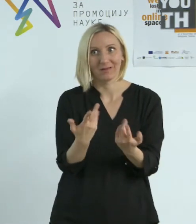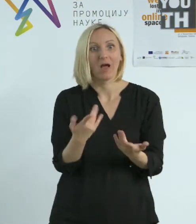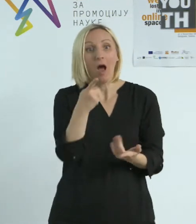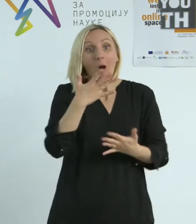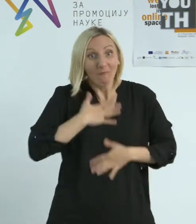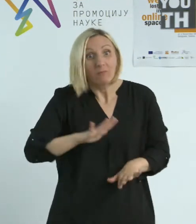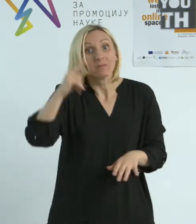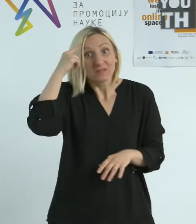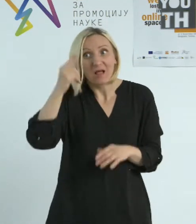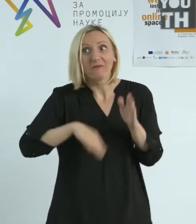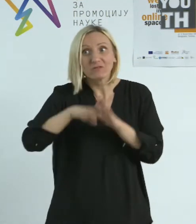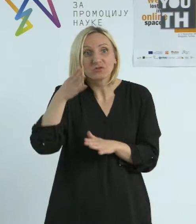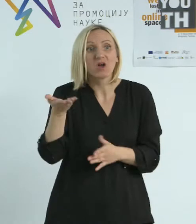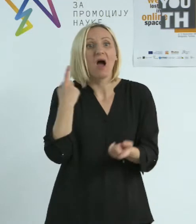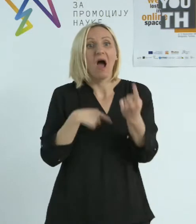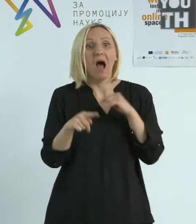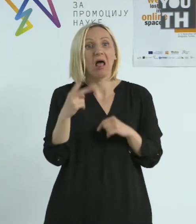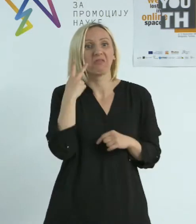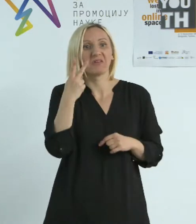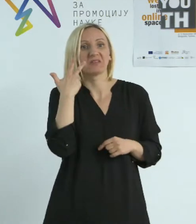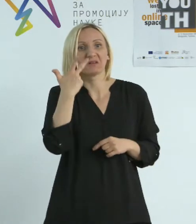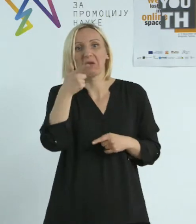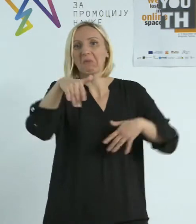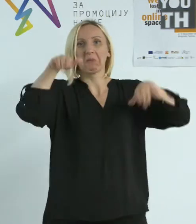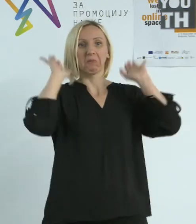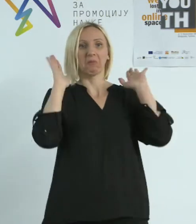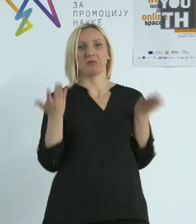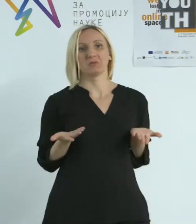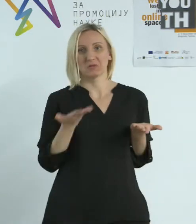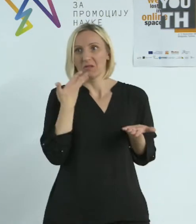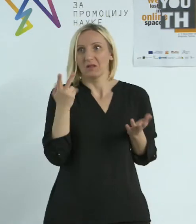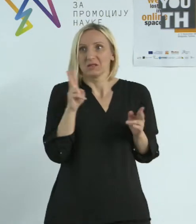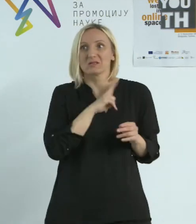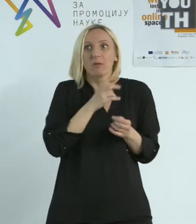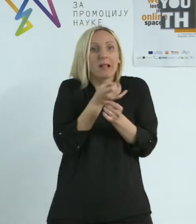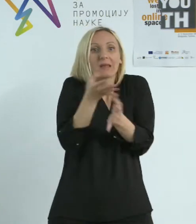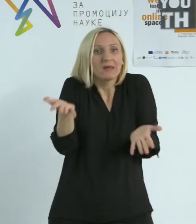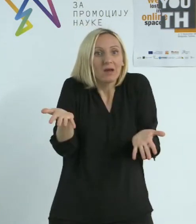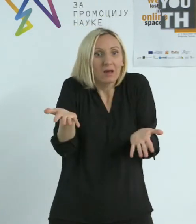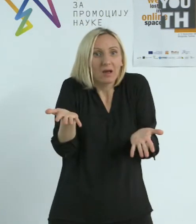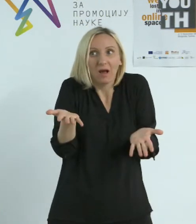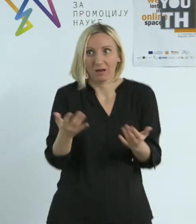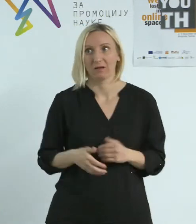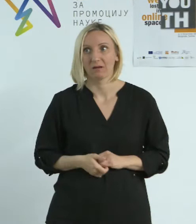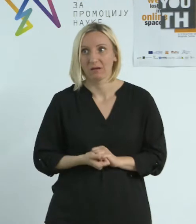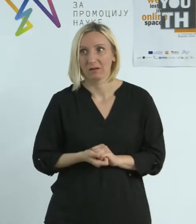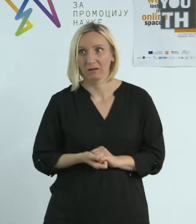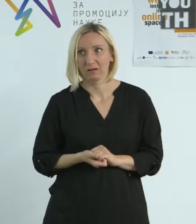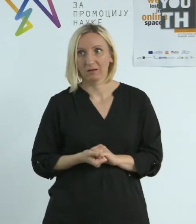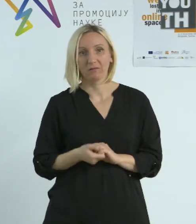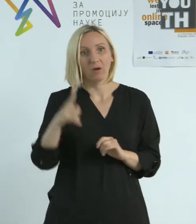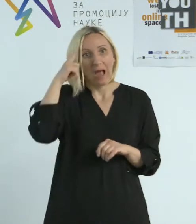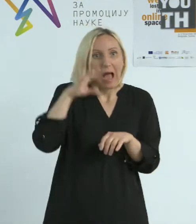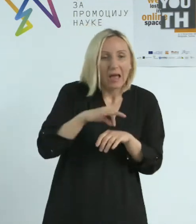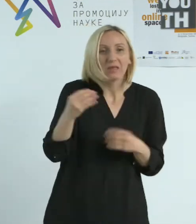but after 2 days, 3 days, we didn't have any input. So do you have an